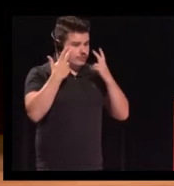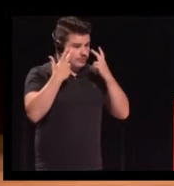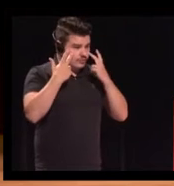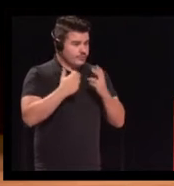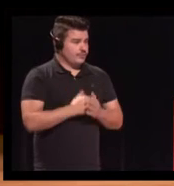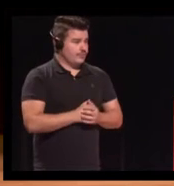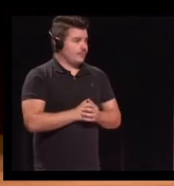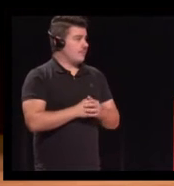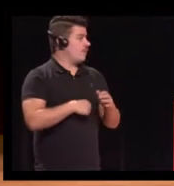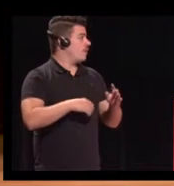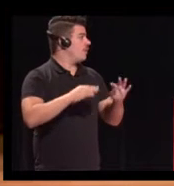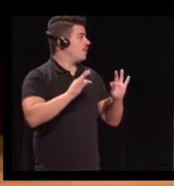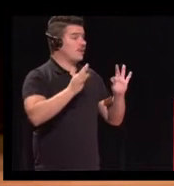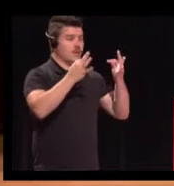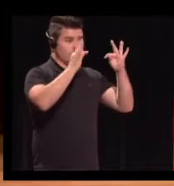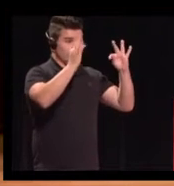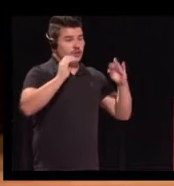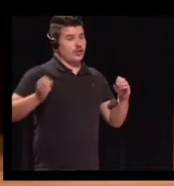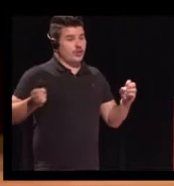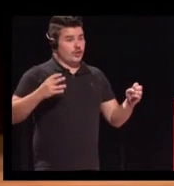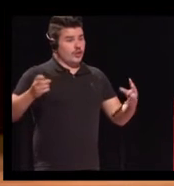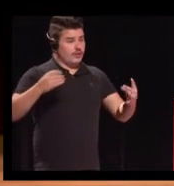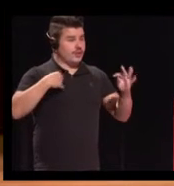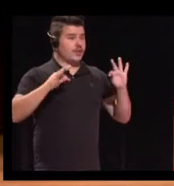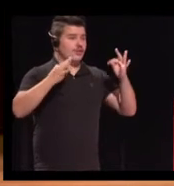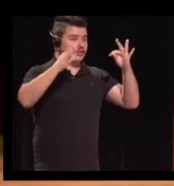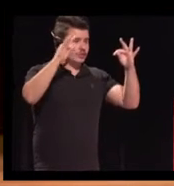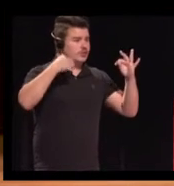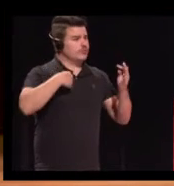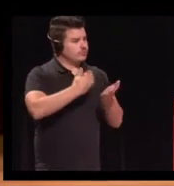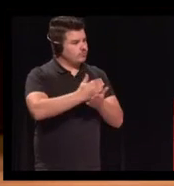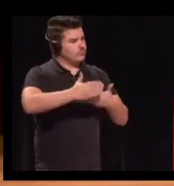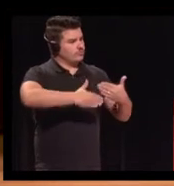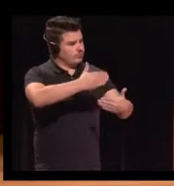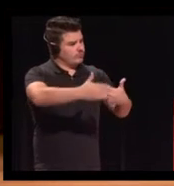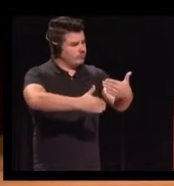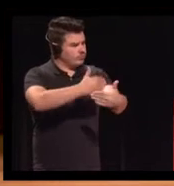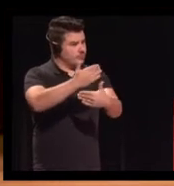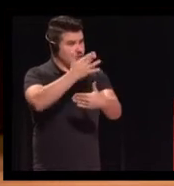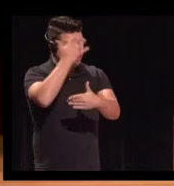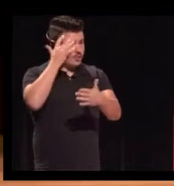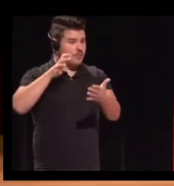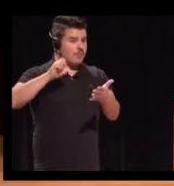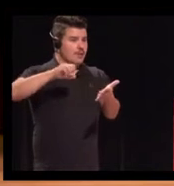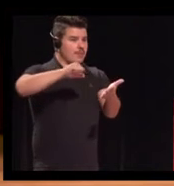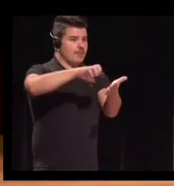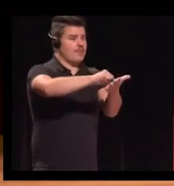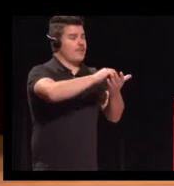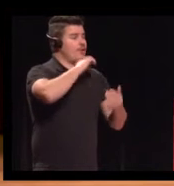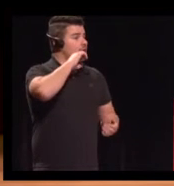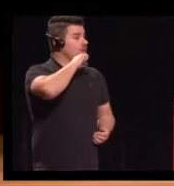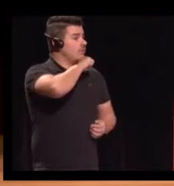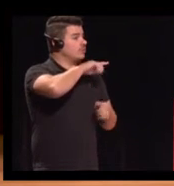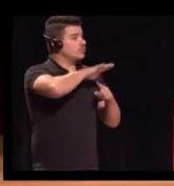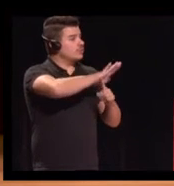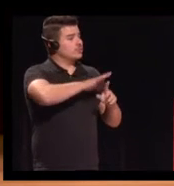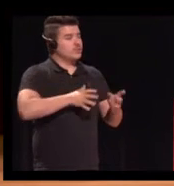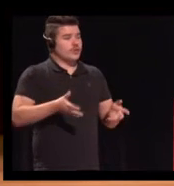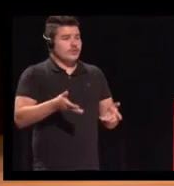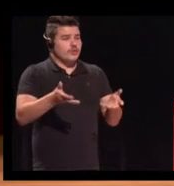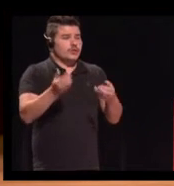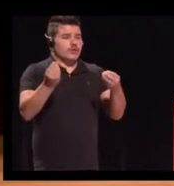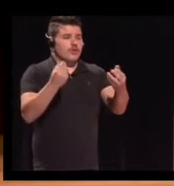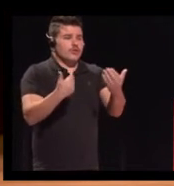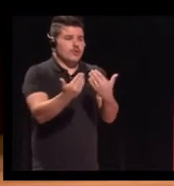new technologies are accelerating and the adoption is accelerating. And this is influencing the way we communicate with each